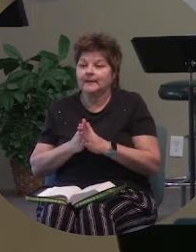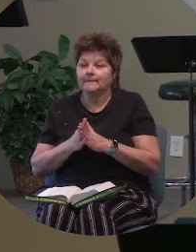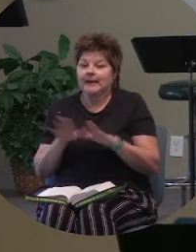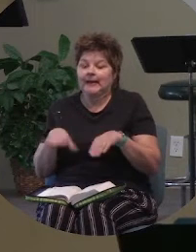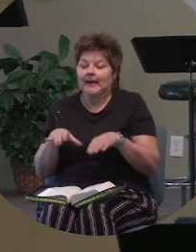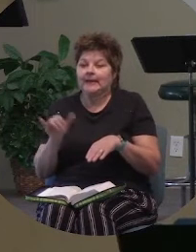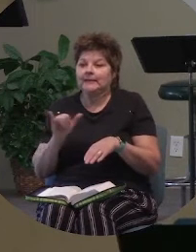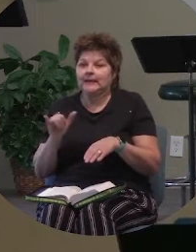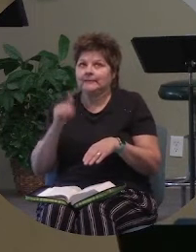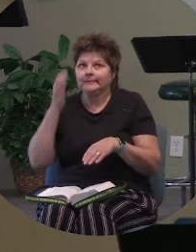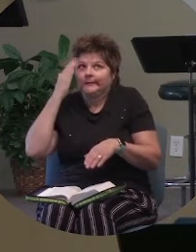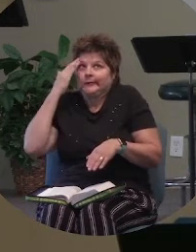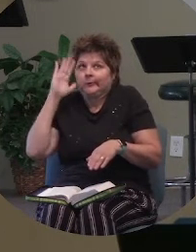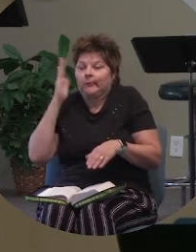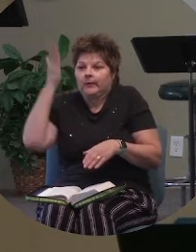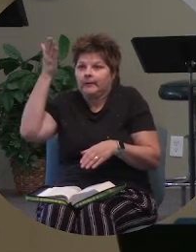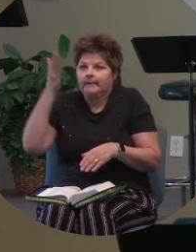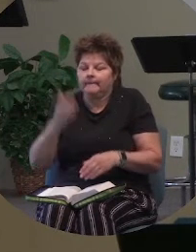you don't know me.